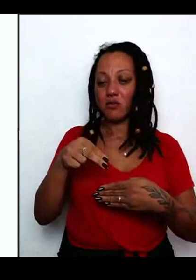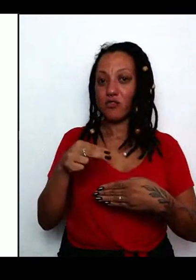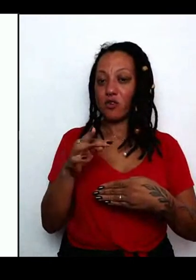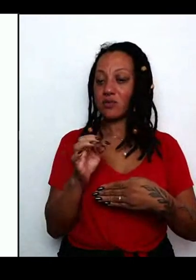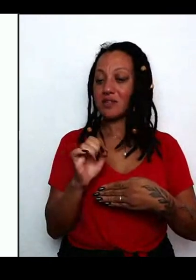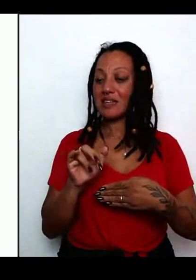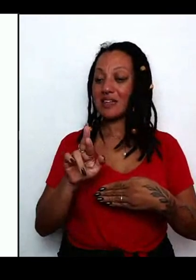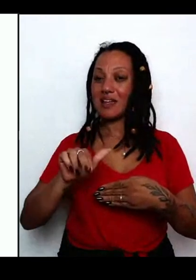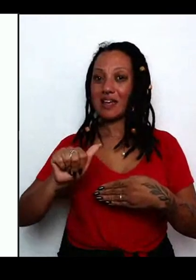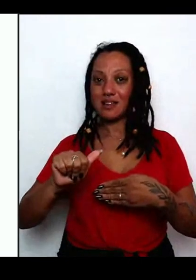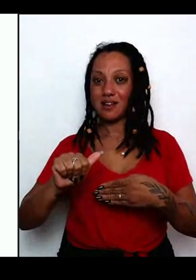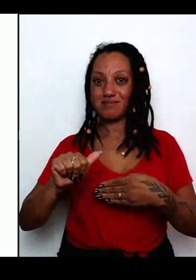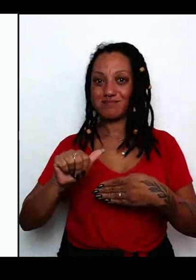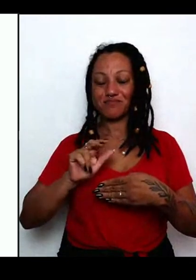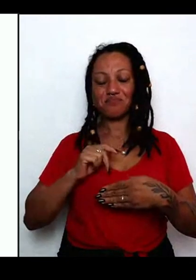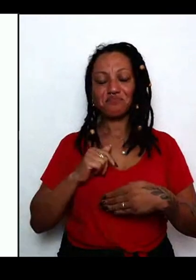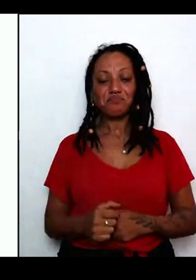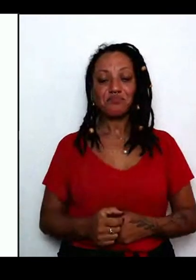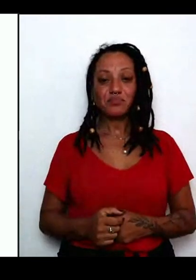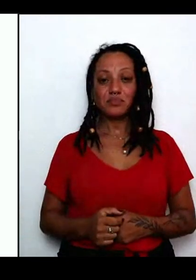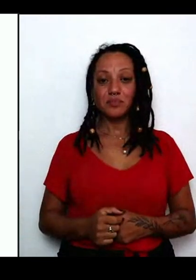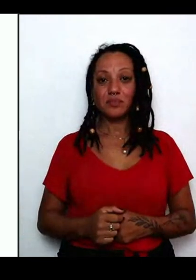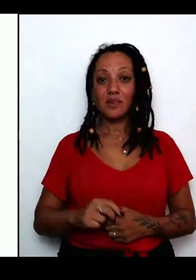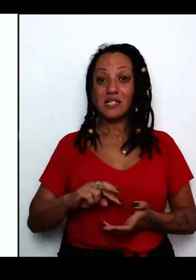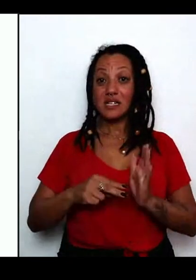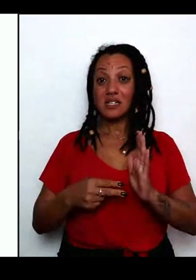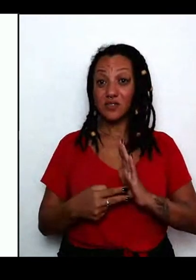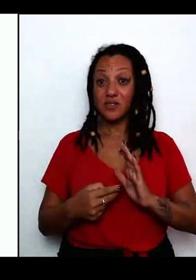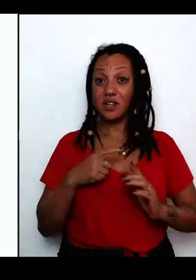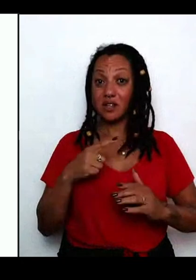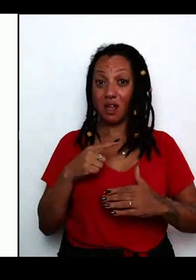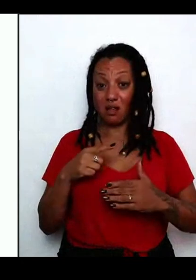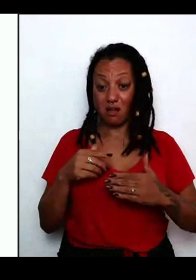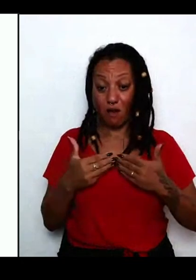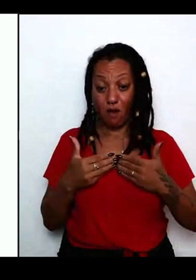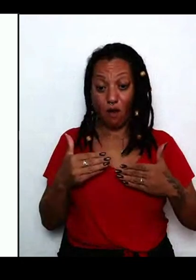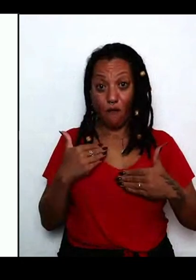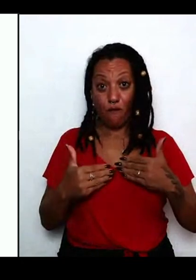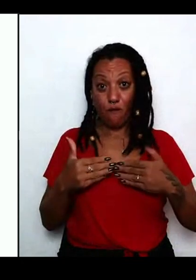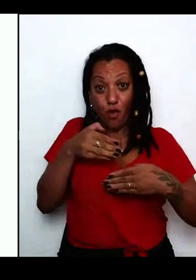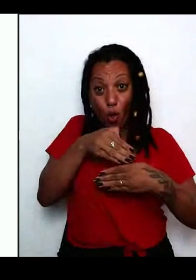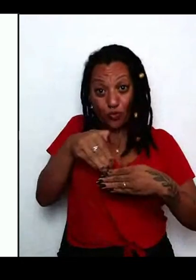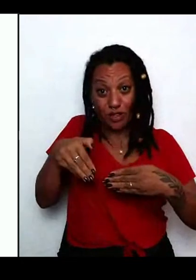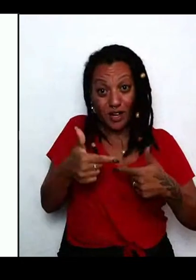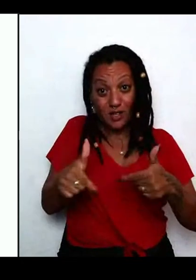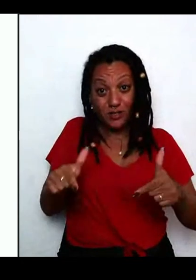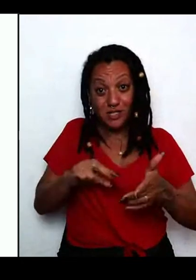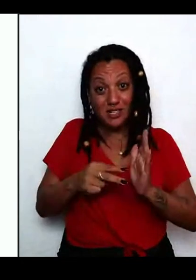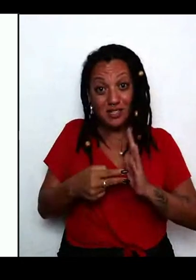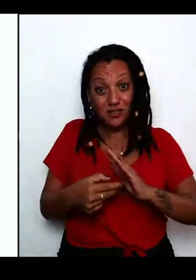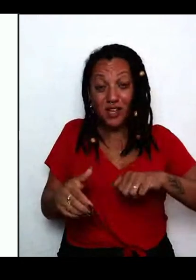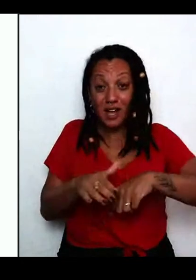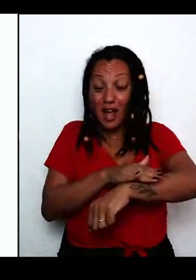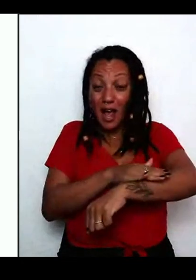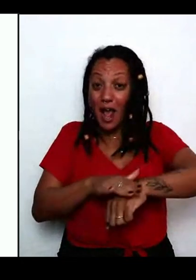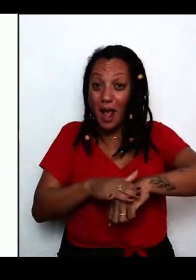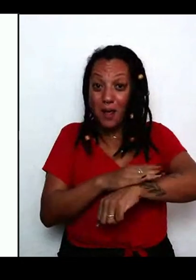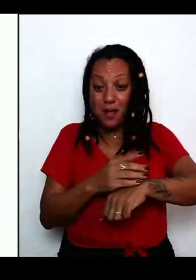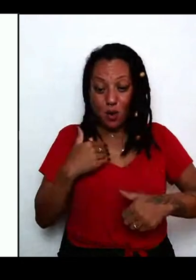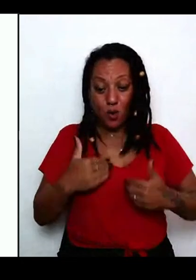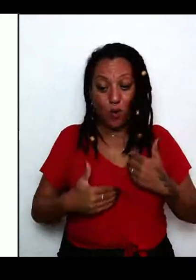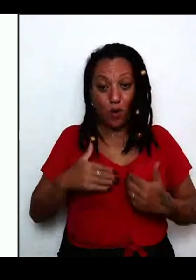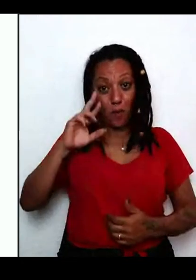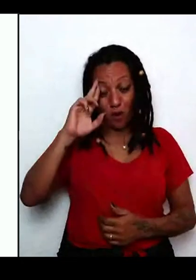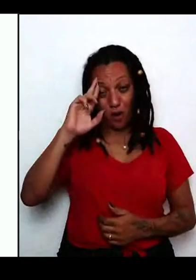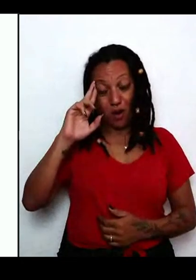but it is an organism composed of many microbial bodies each with their own permeable skin our bodies do not